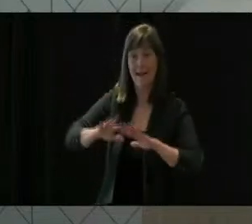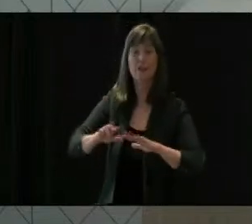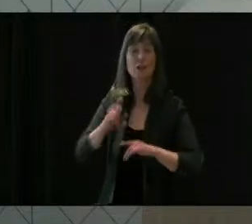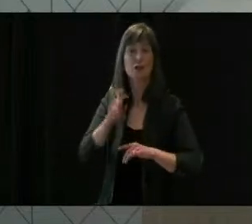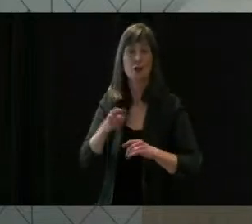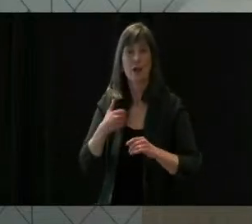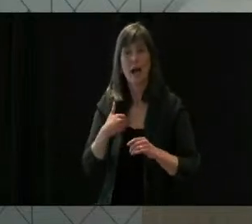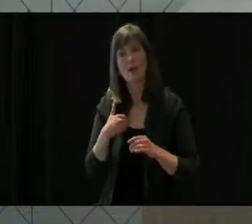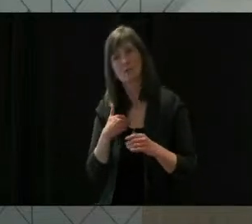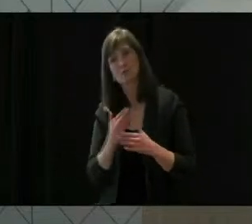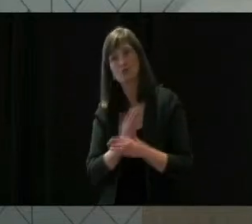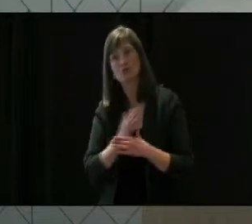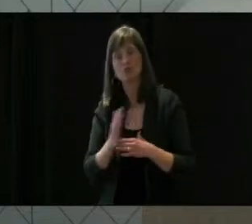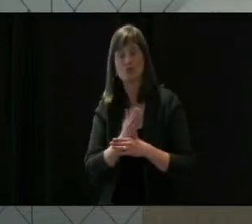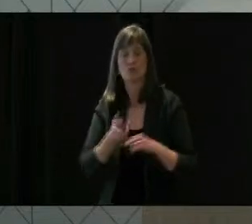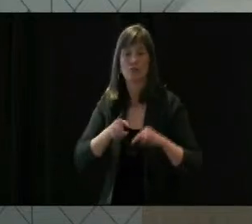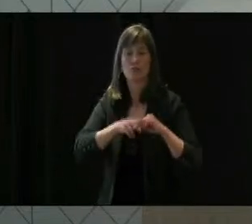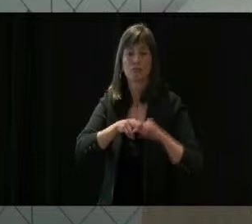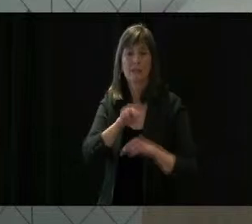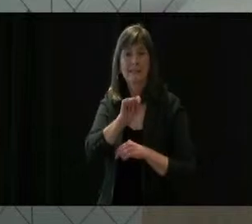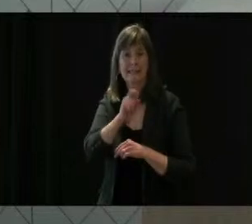is, based on